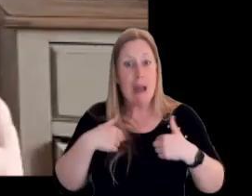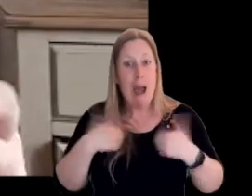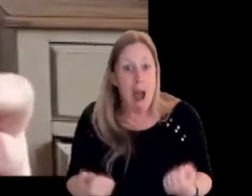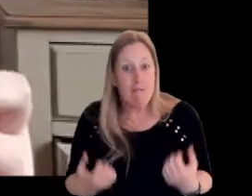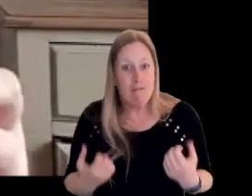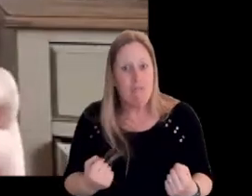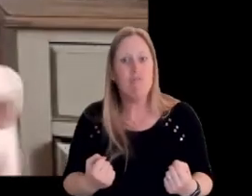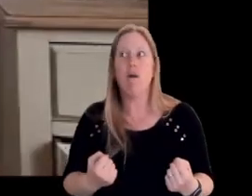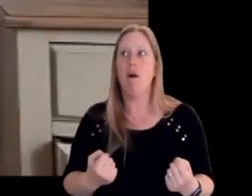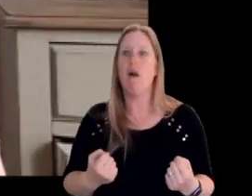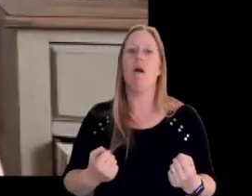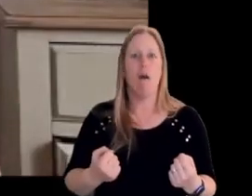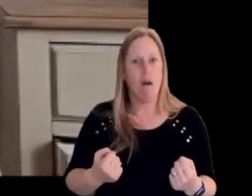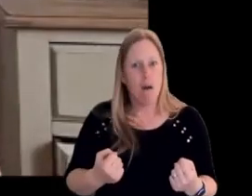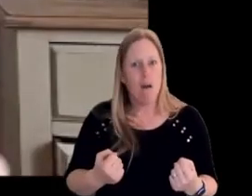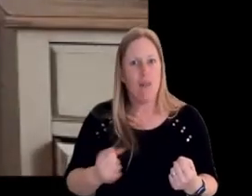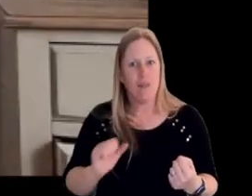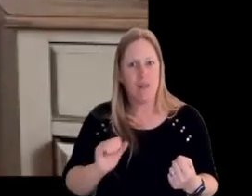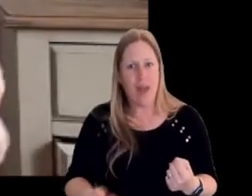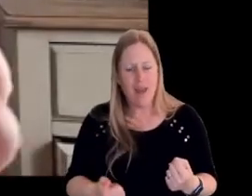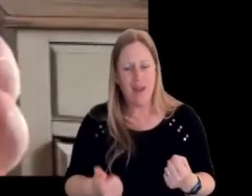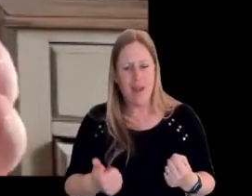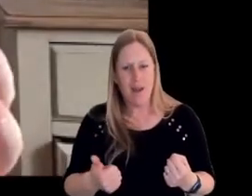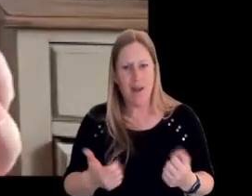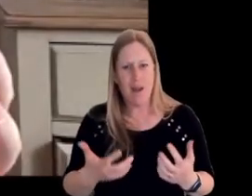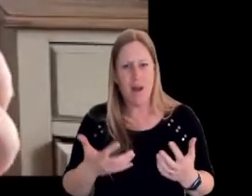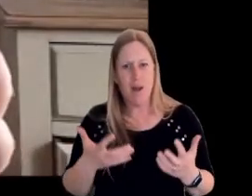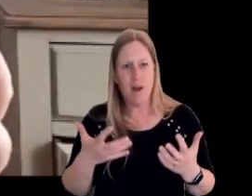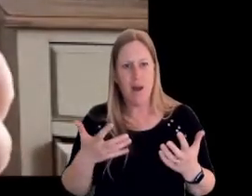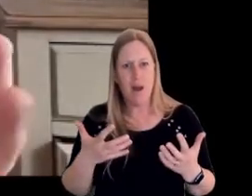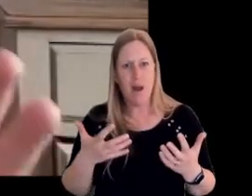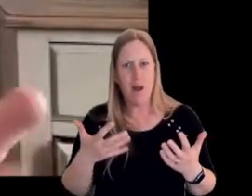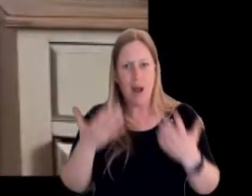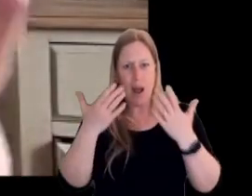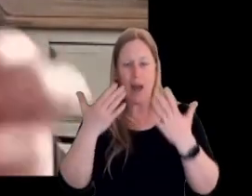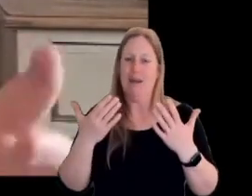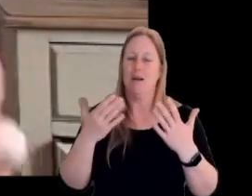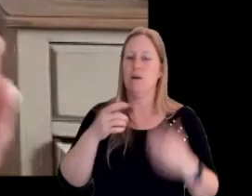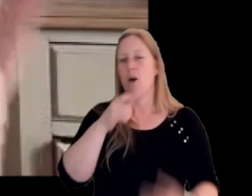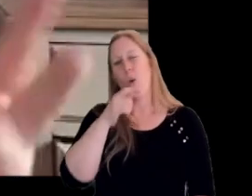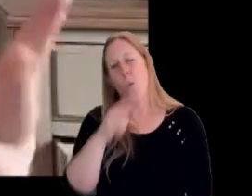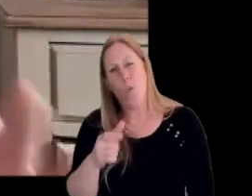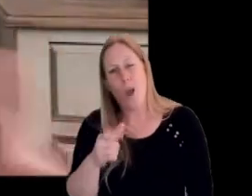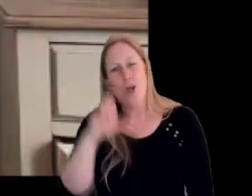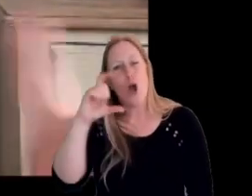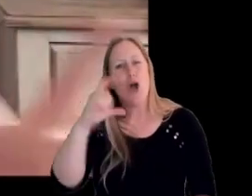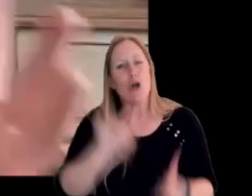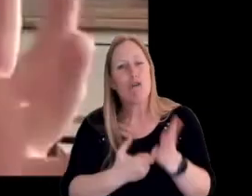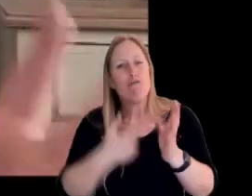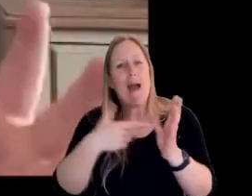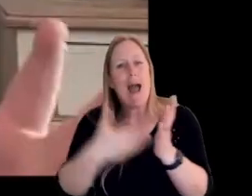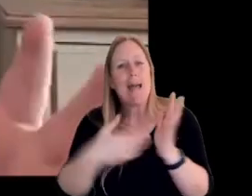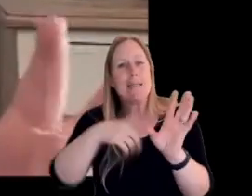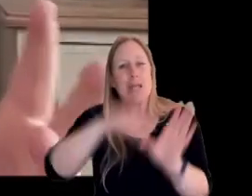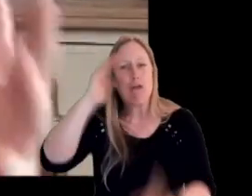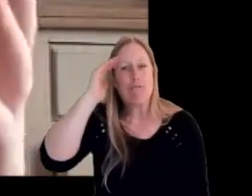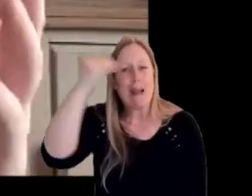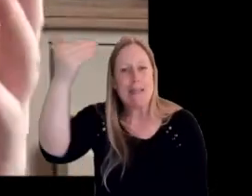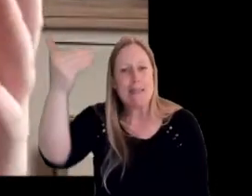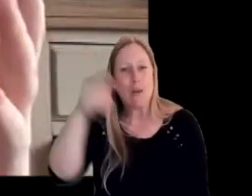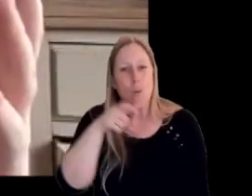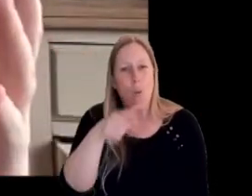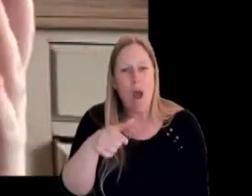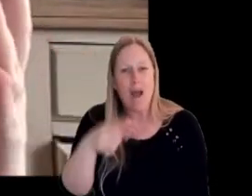The next thought out of that was, I don't like the word crazy, but that's the word I had at this